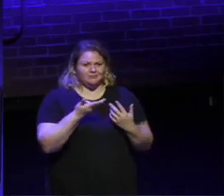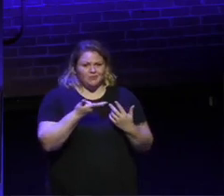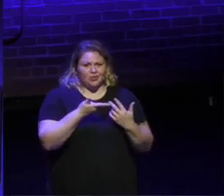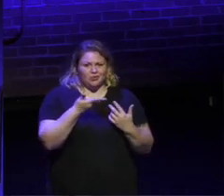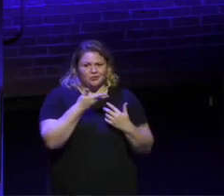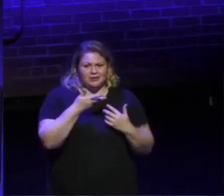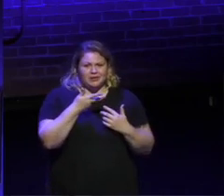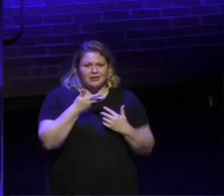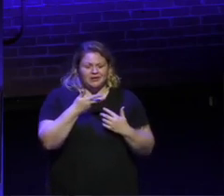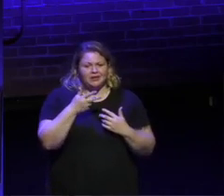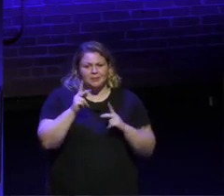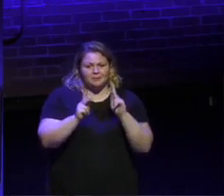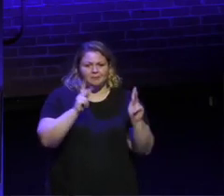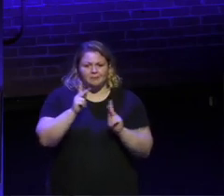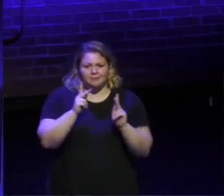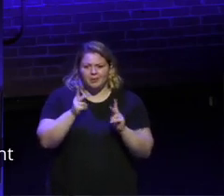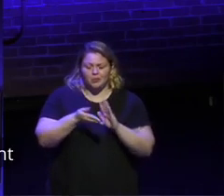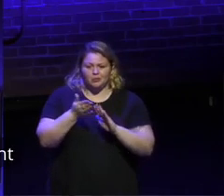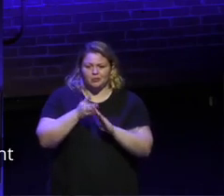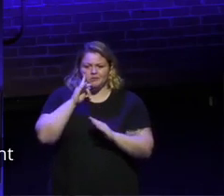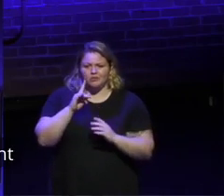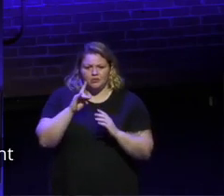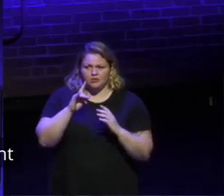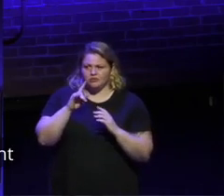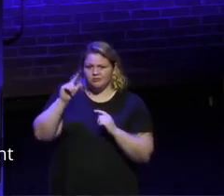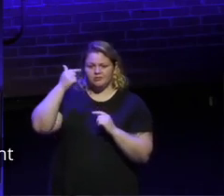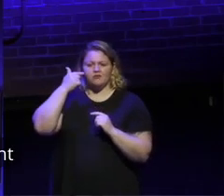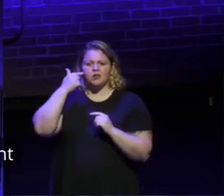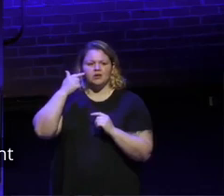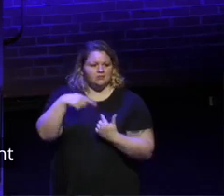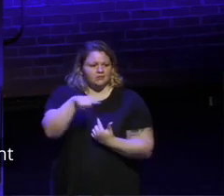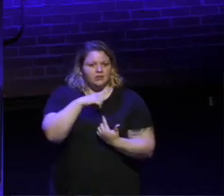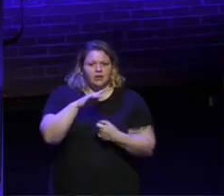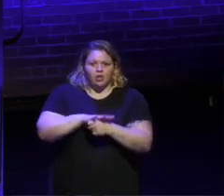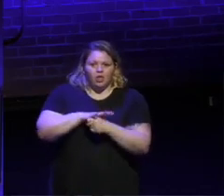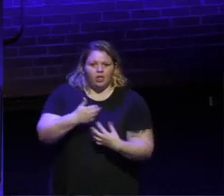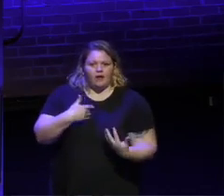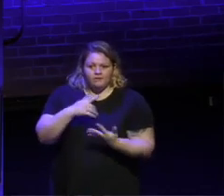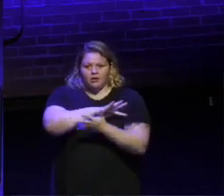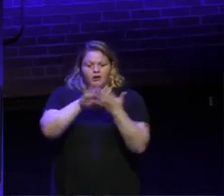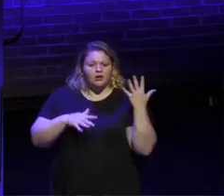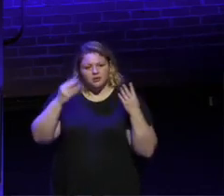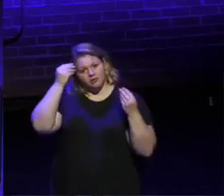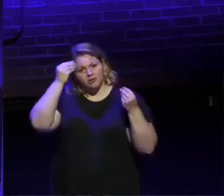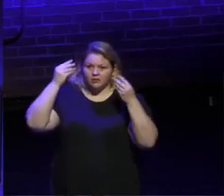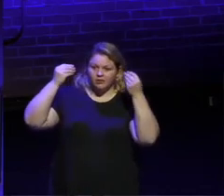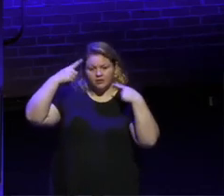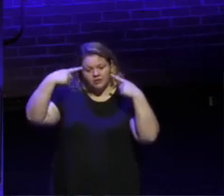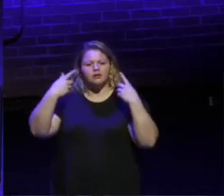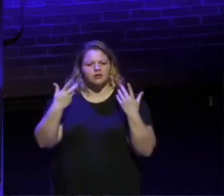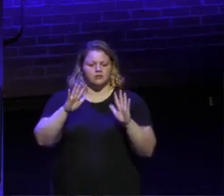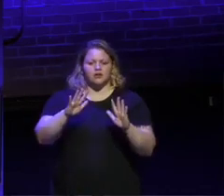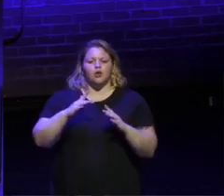and showing up at many events. So I'm just gonna ask us to spend a moment, just take a couple deep breaths together, because we're